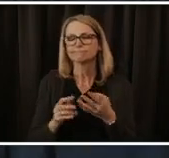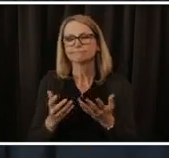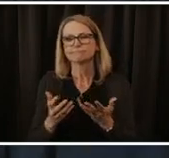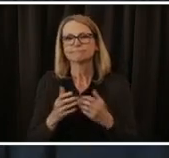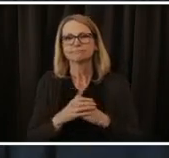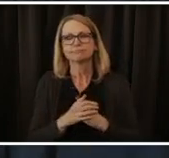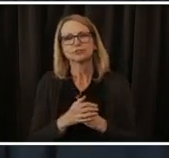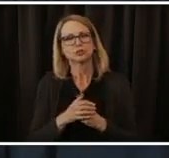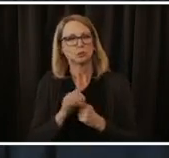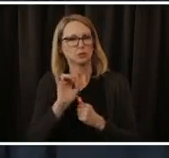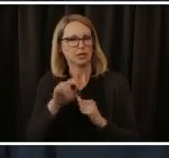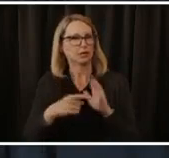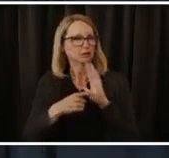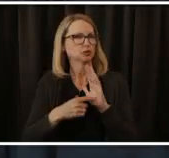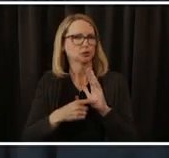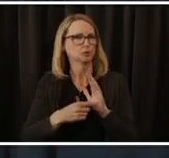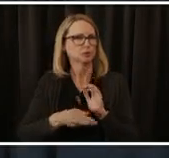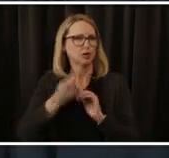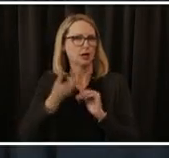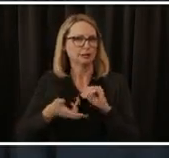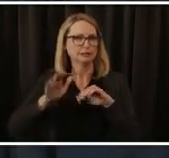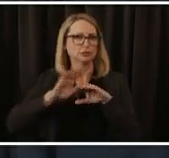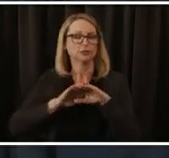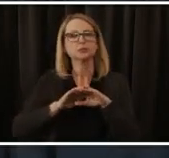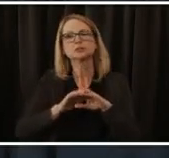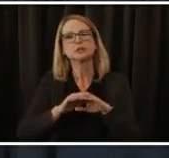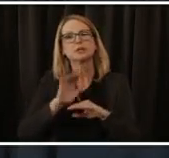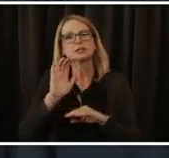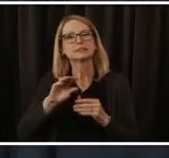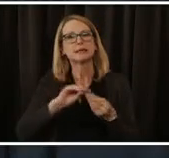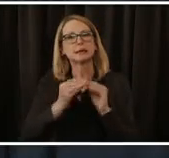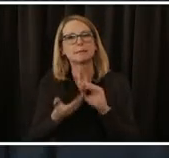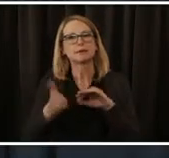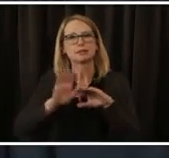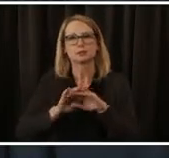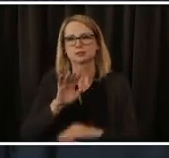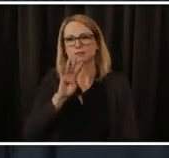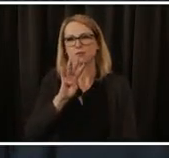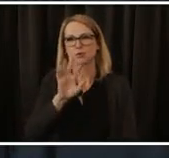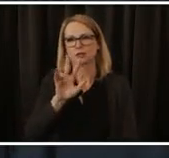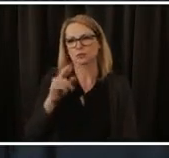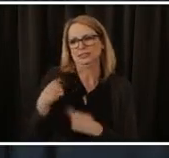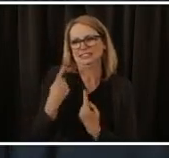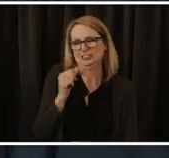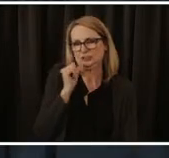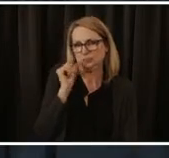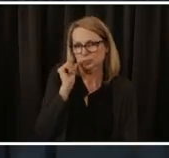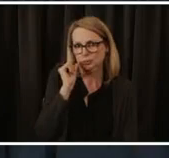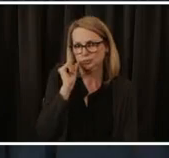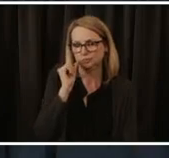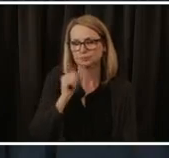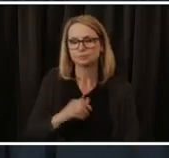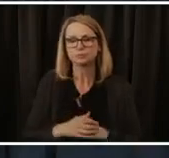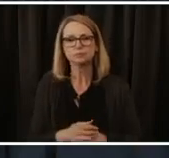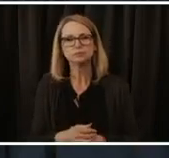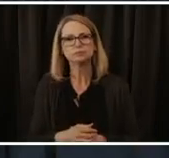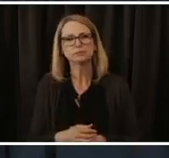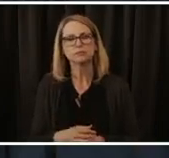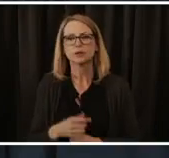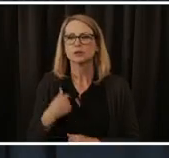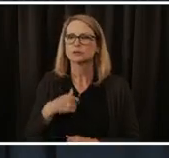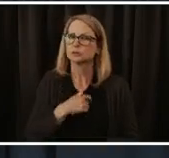that's a significant increase of 43 from yesterday. We also, as we always do, want to take a moment